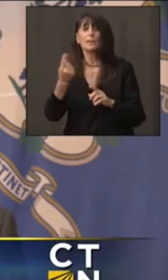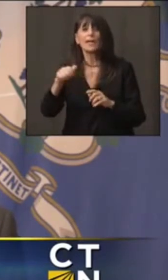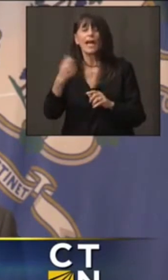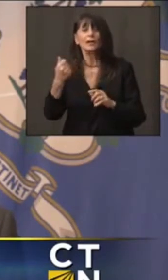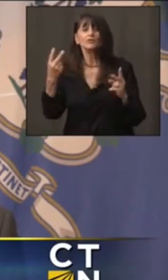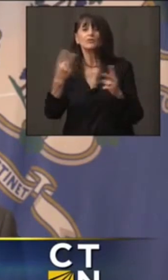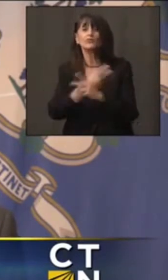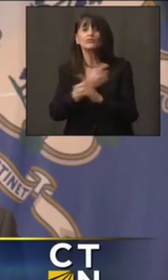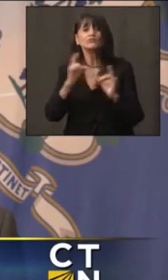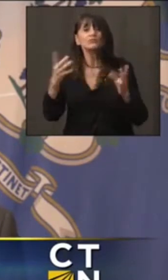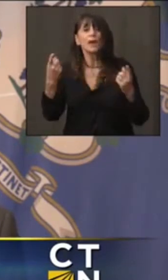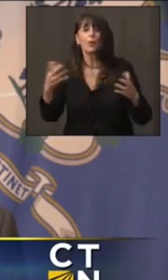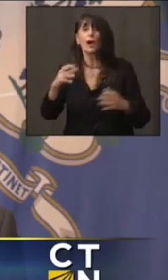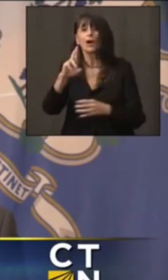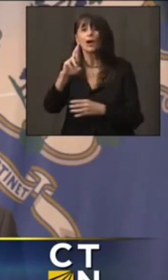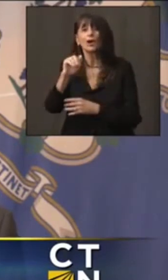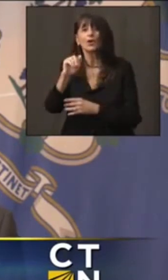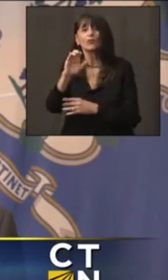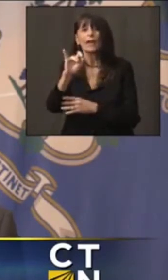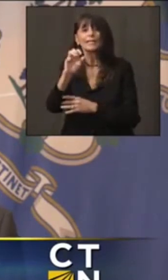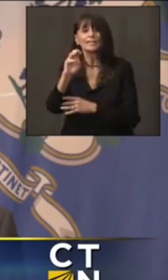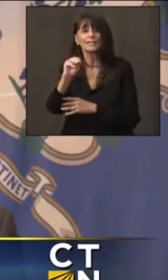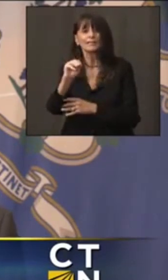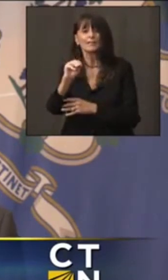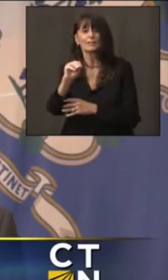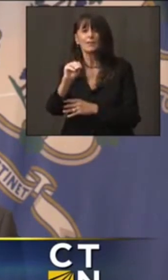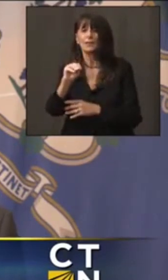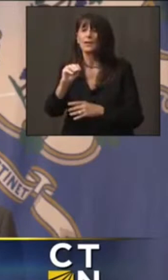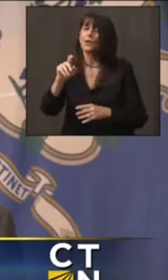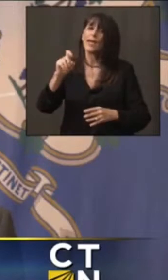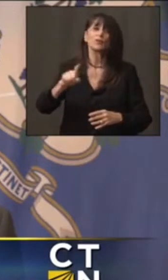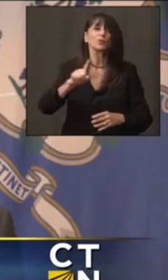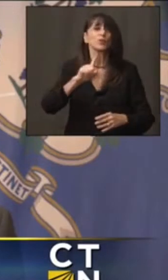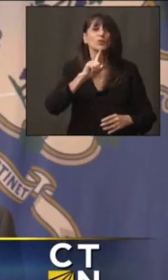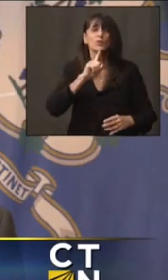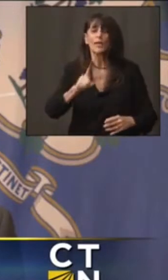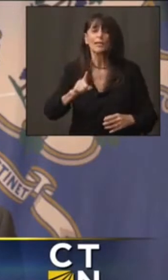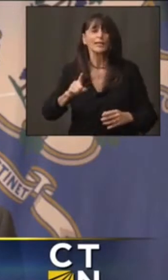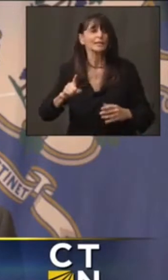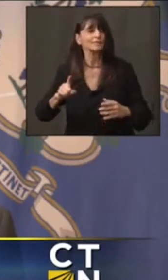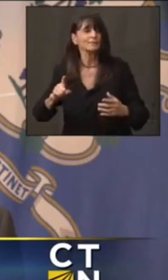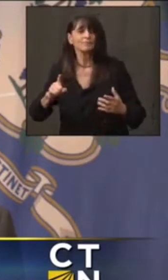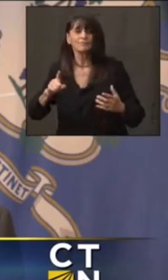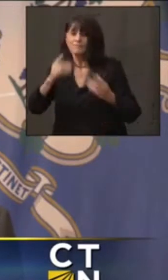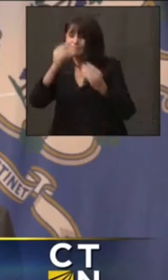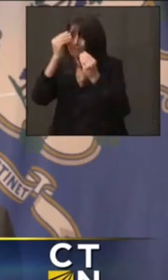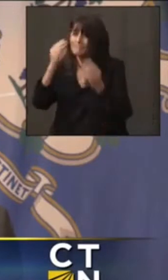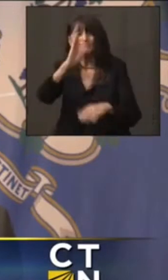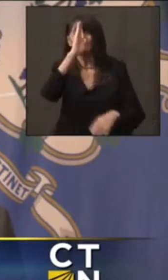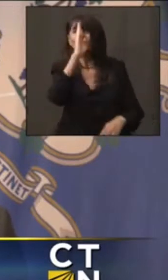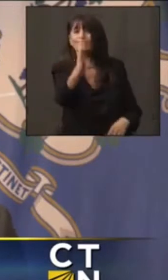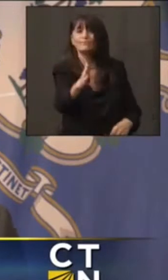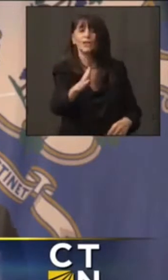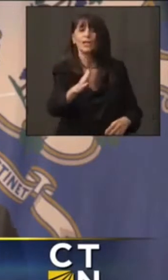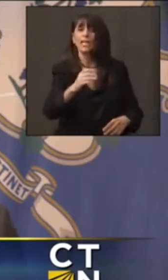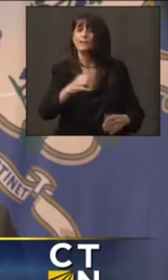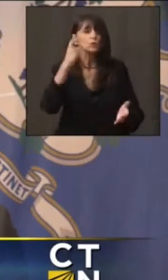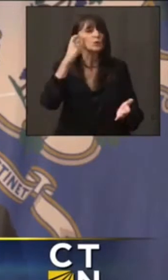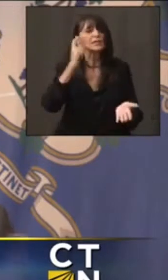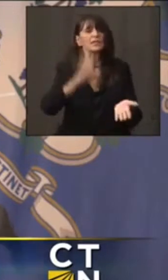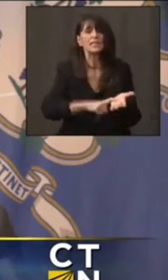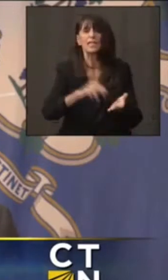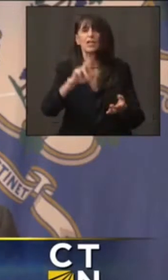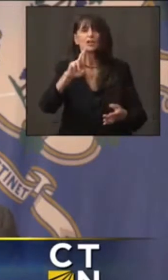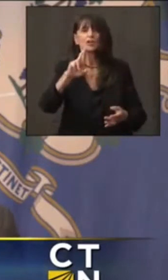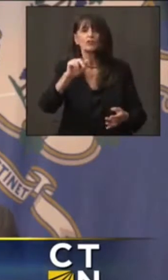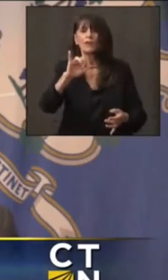And I just think we got to speak out every time that you see it and hear it. And I think you should do that if it's an informal